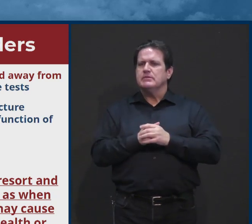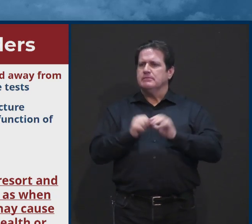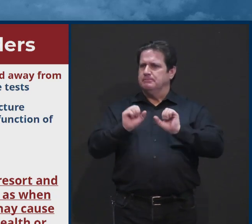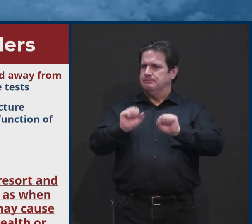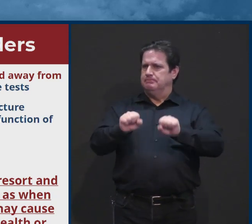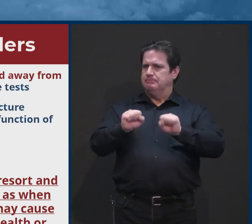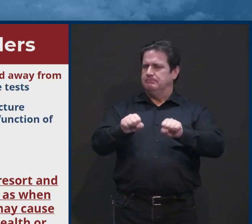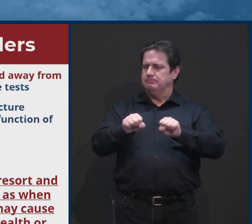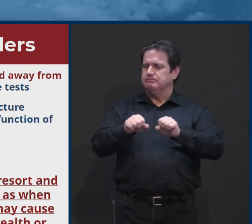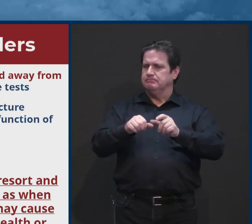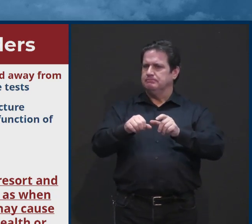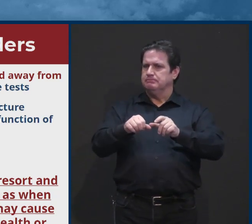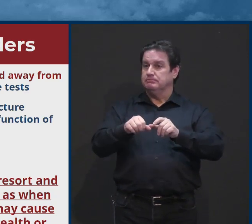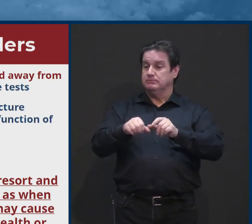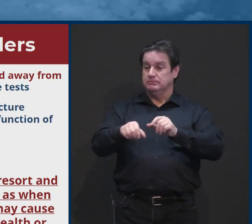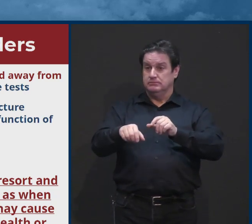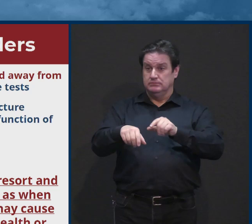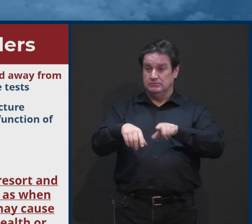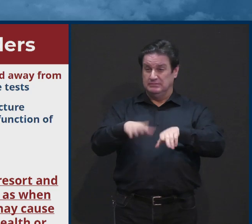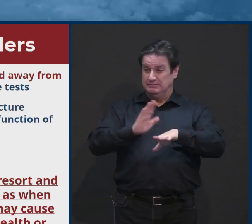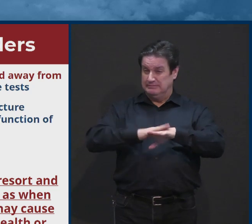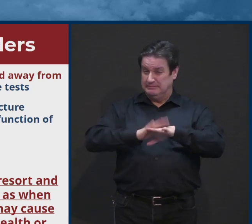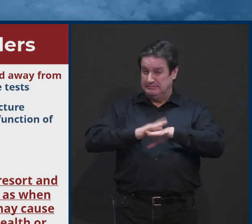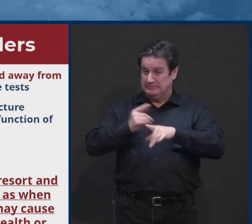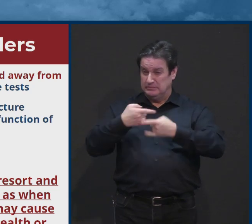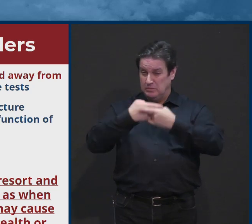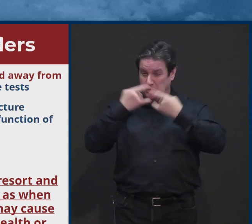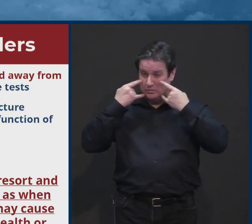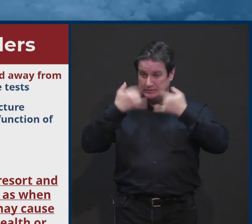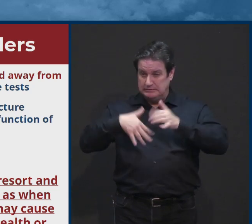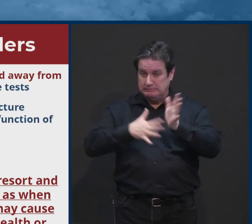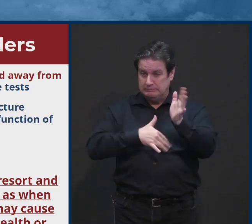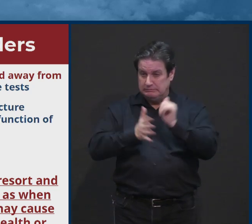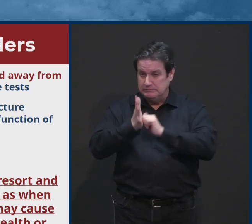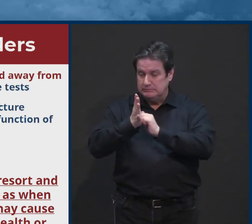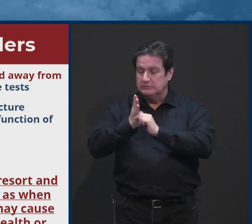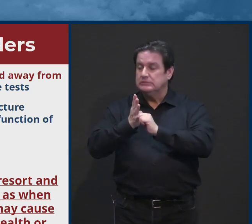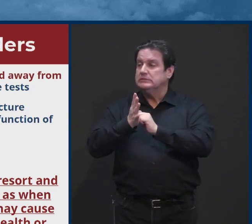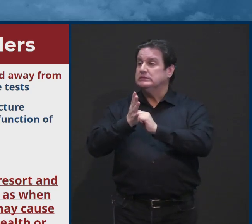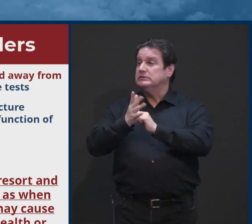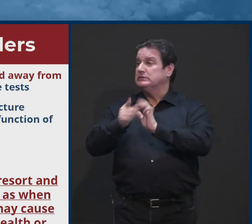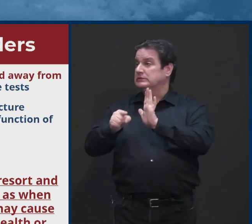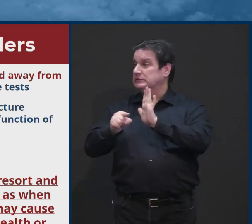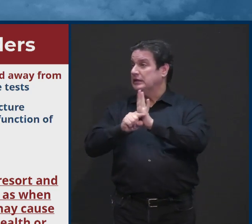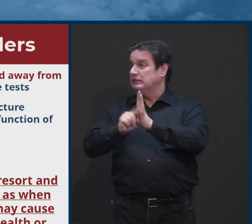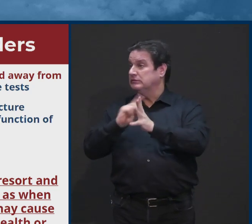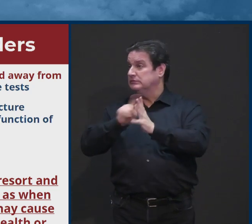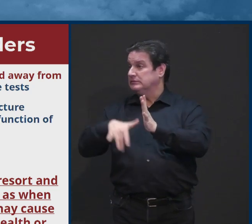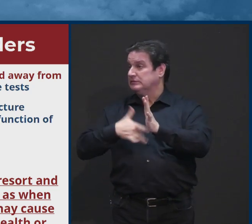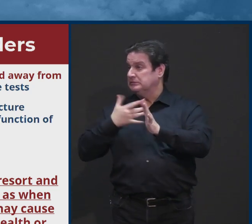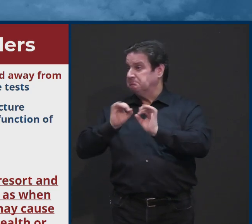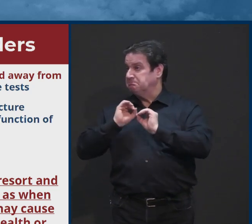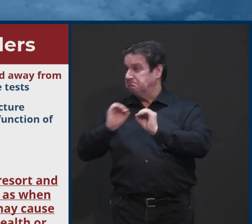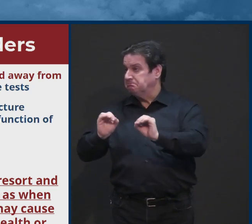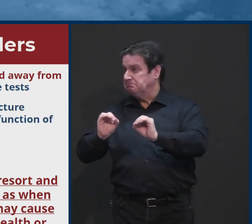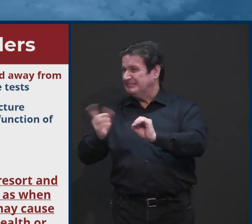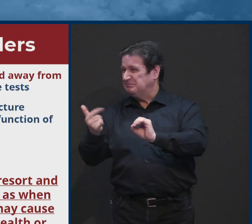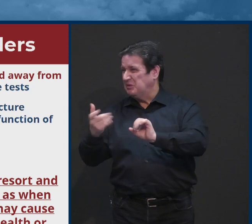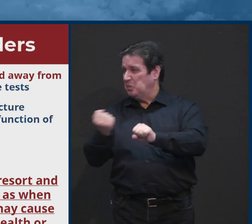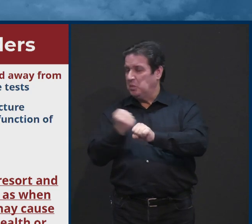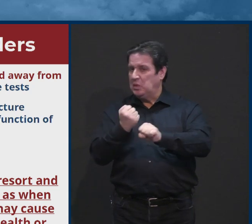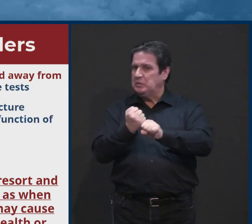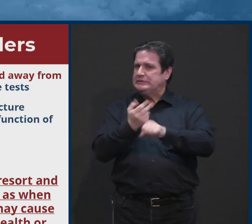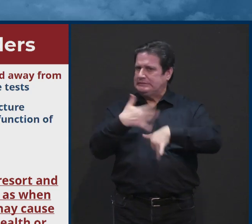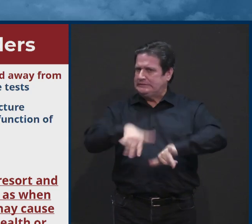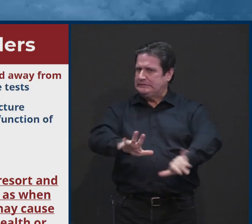able, with precautions in place, to have asymptomatic contacts come back to work. But